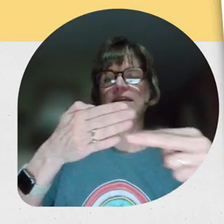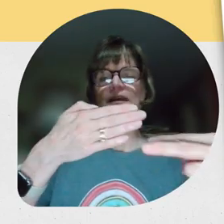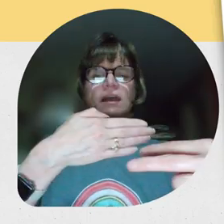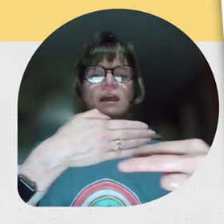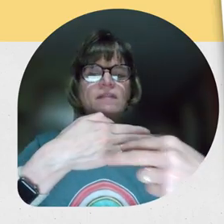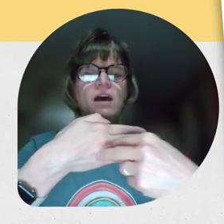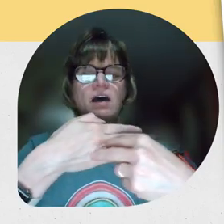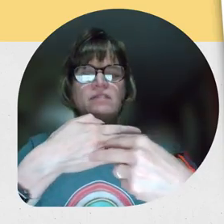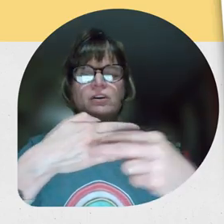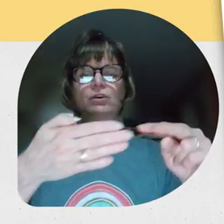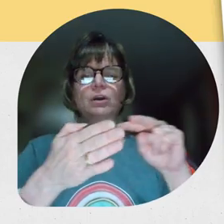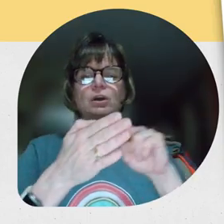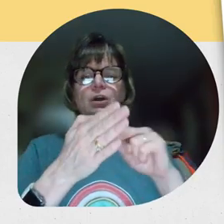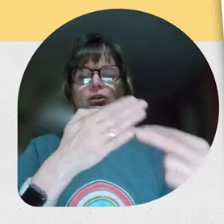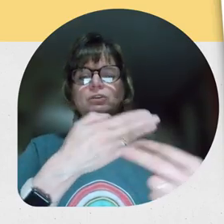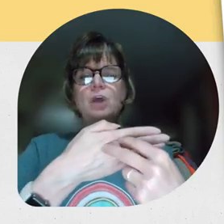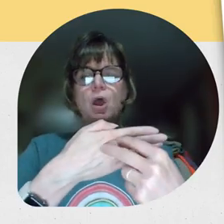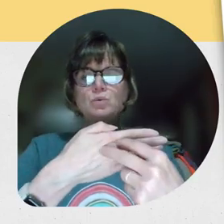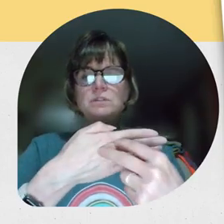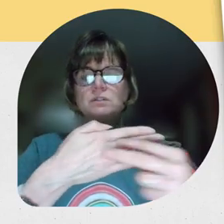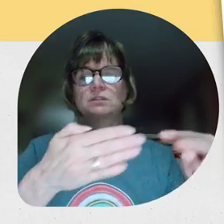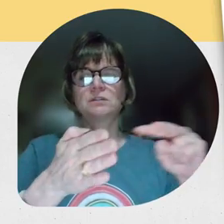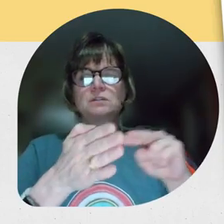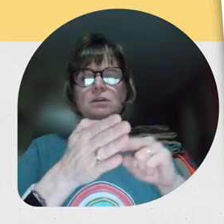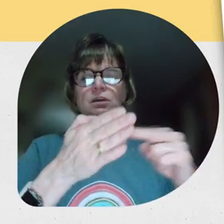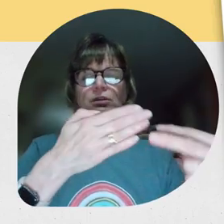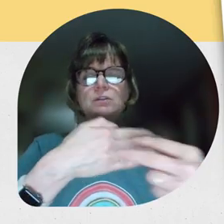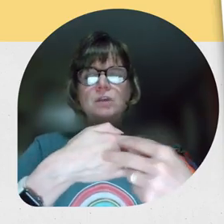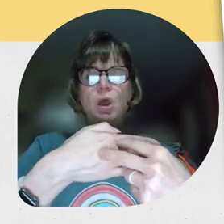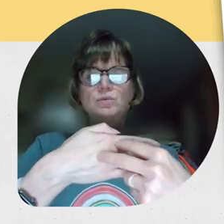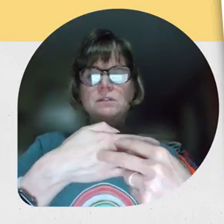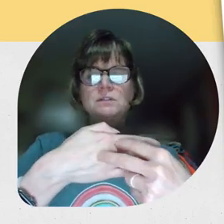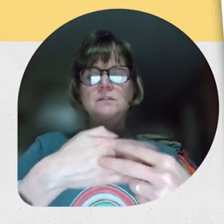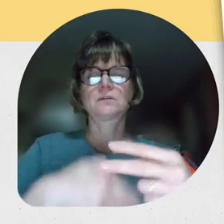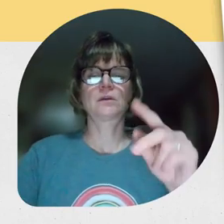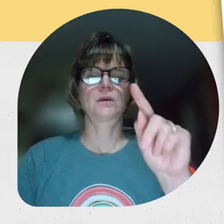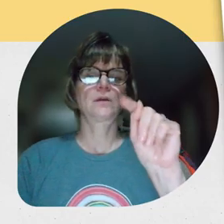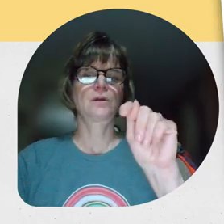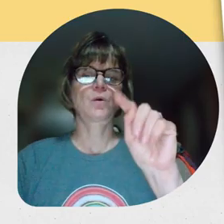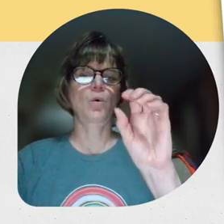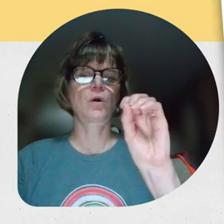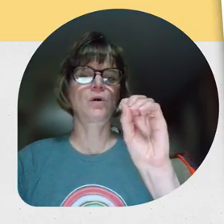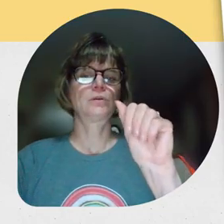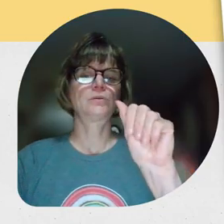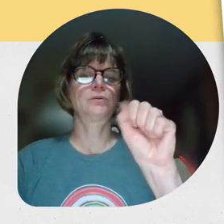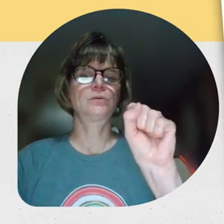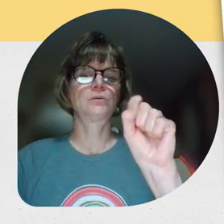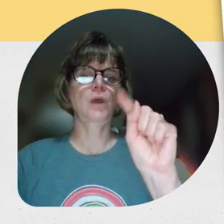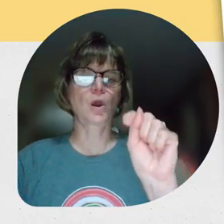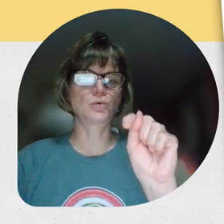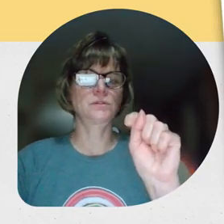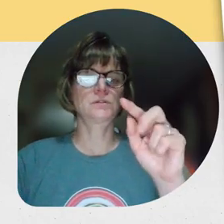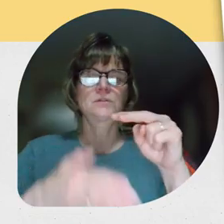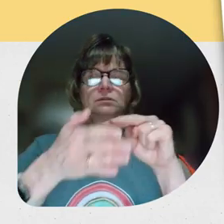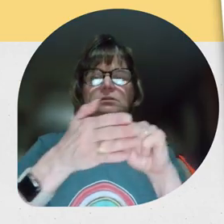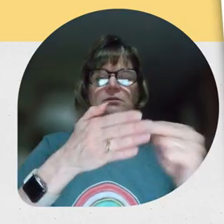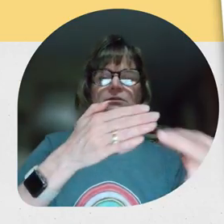side and the other. Toast, toast, or